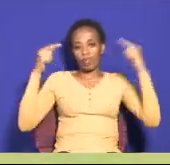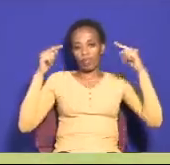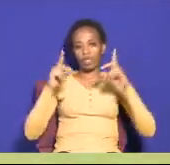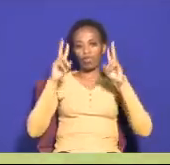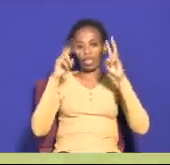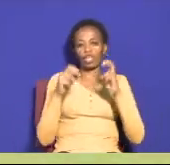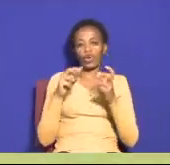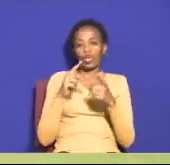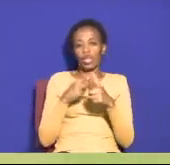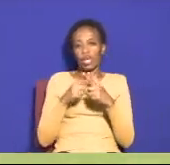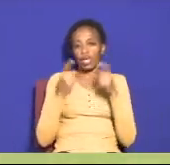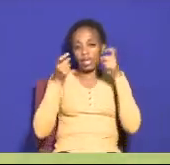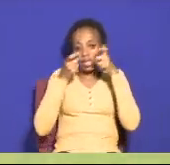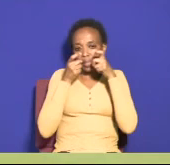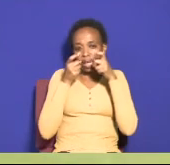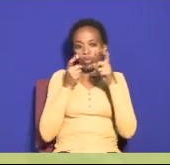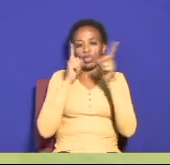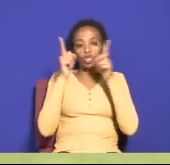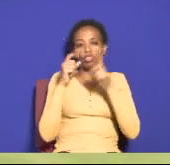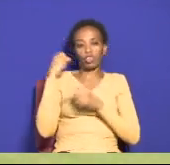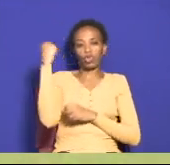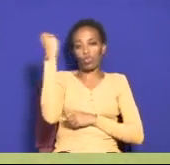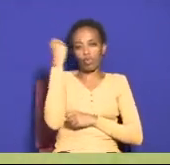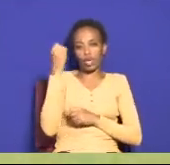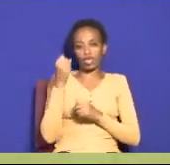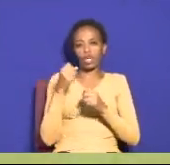title. Meanwhile, Tusker will travel to Mumias